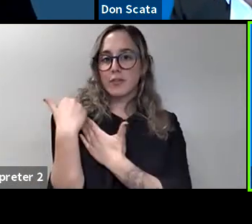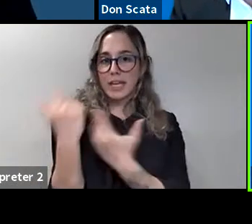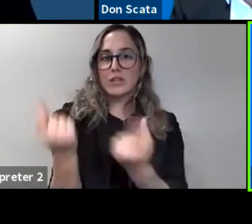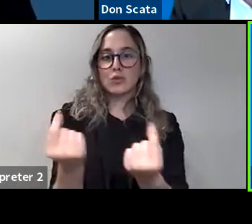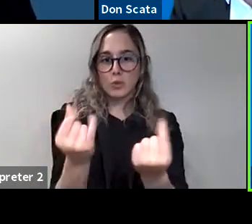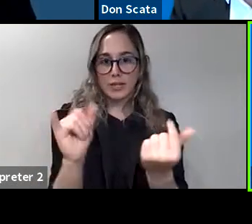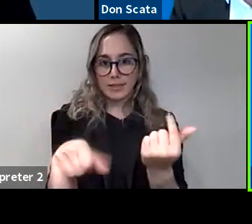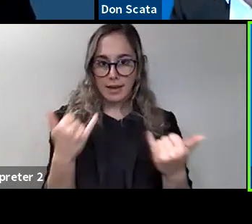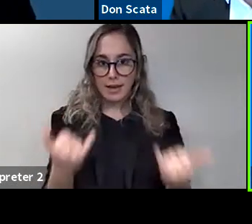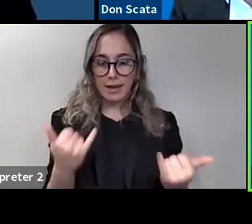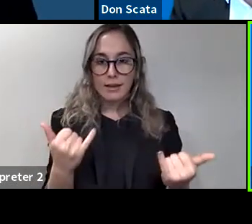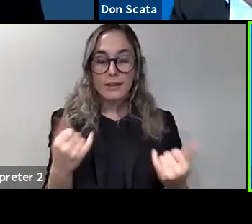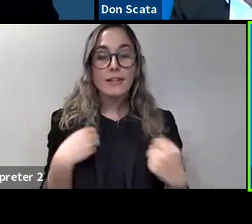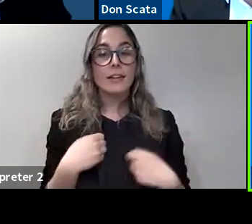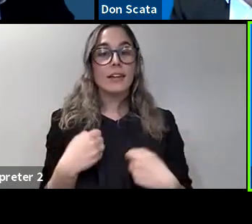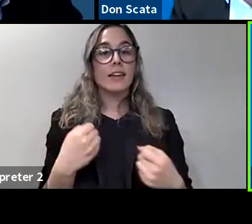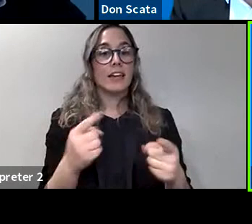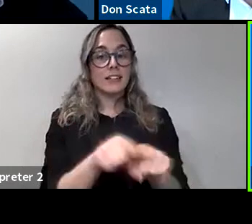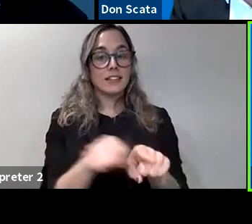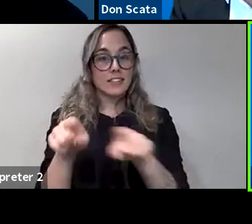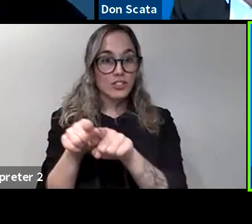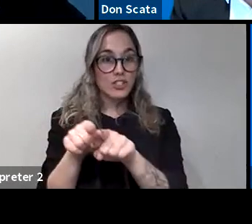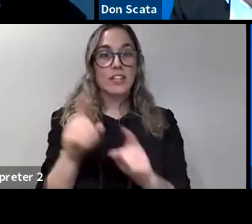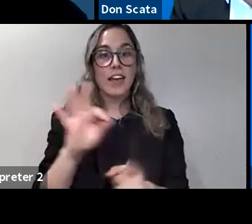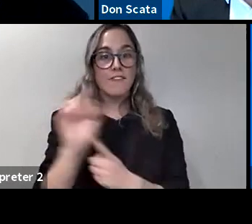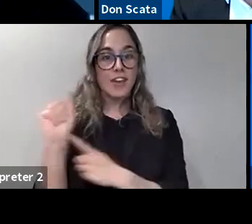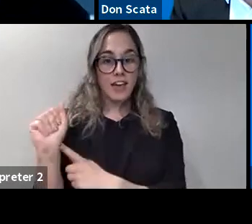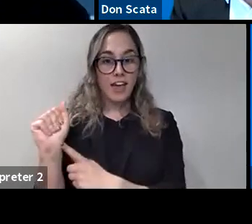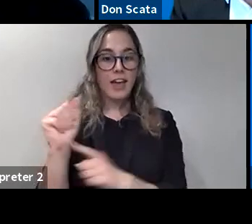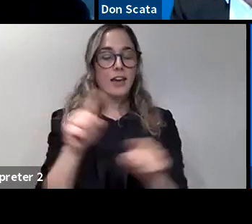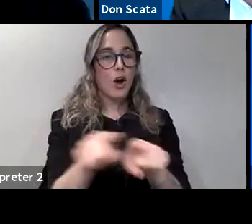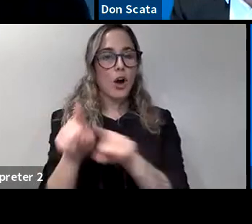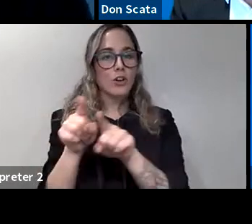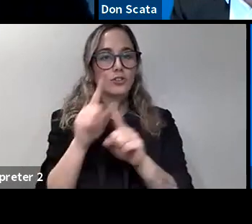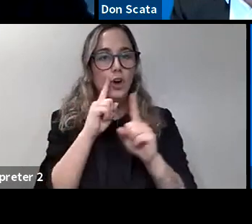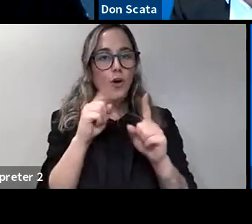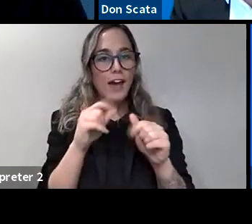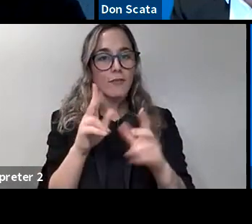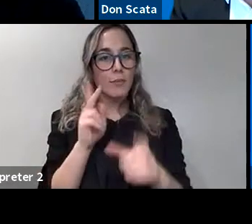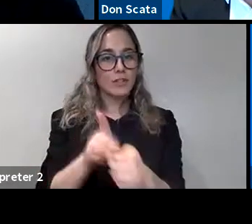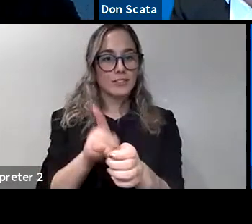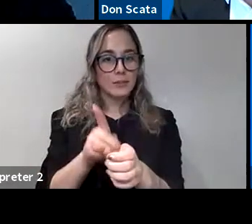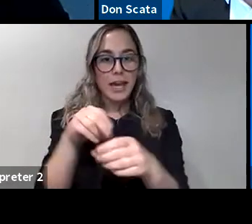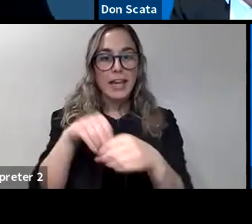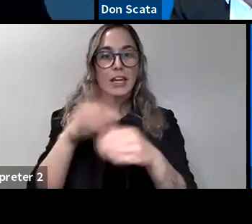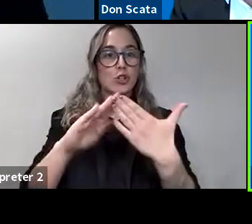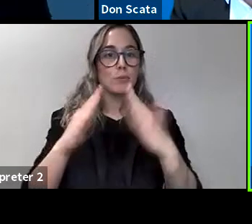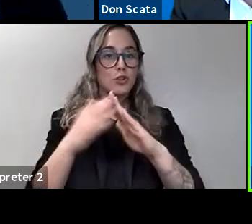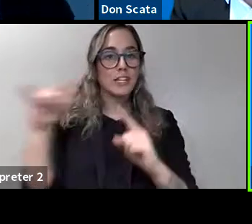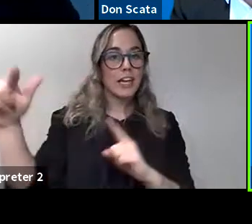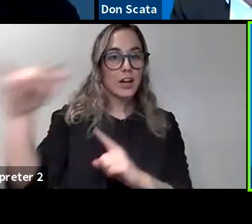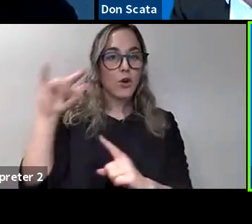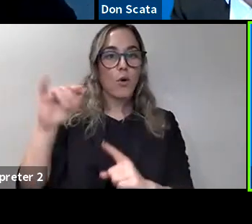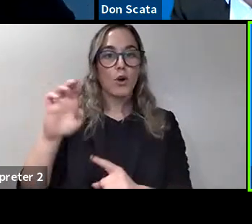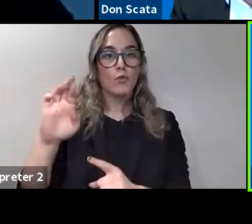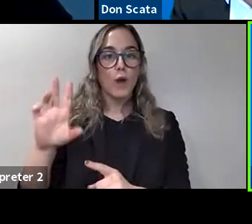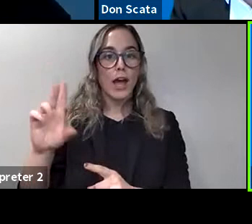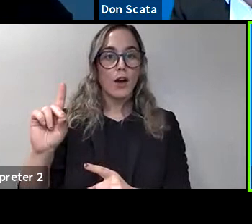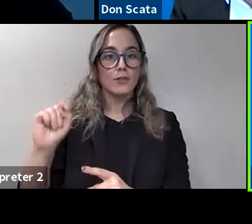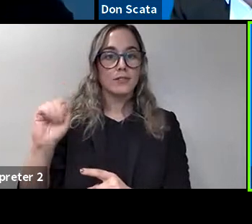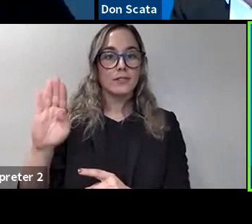addition to this, the FAA also actively participates in community airport roundtables around the